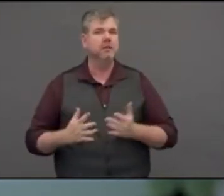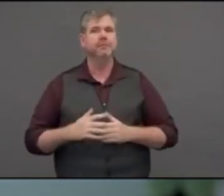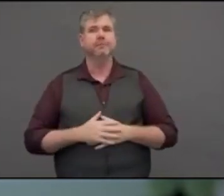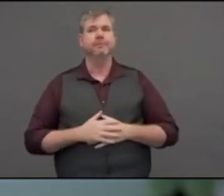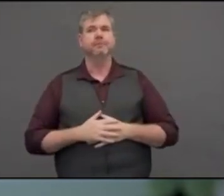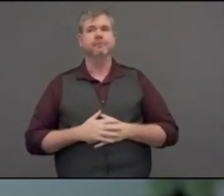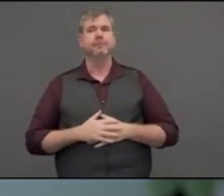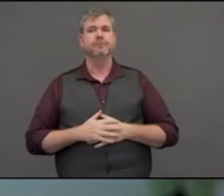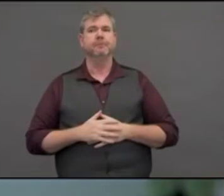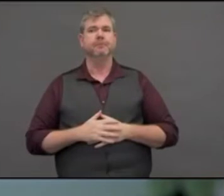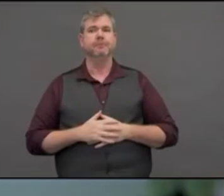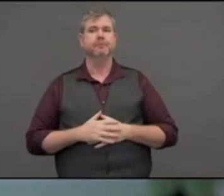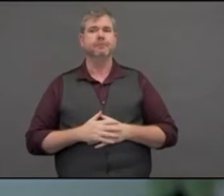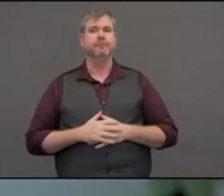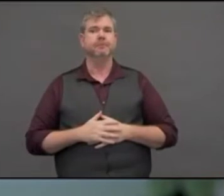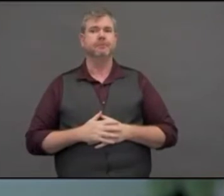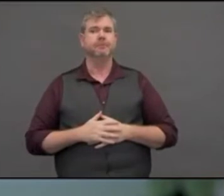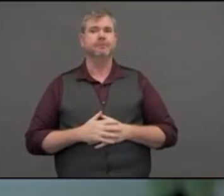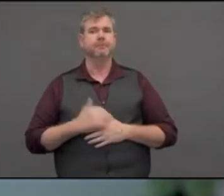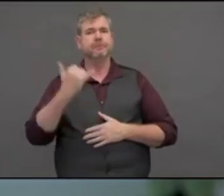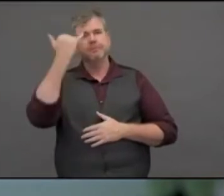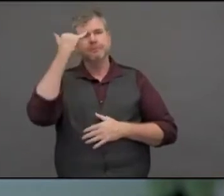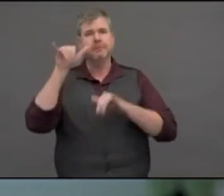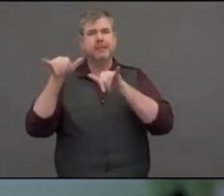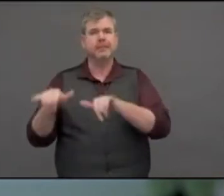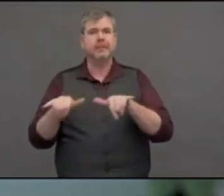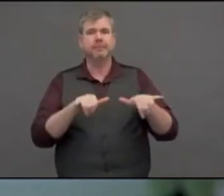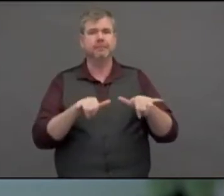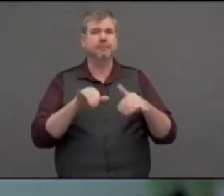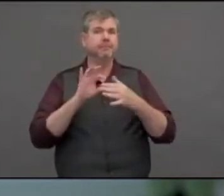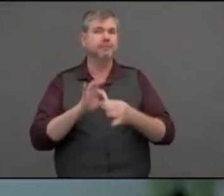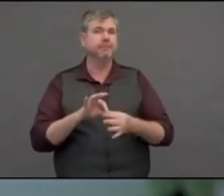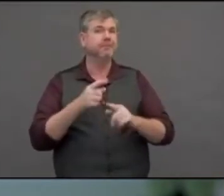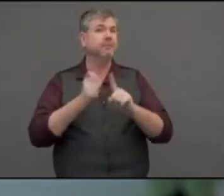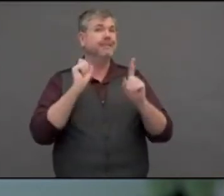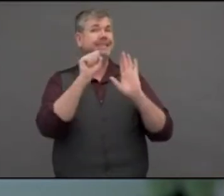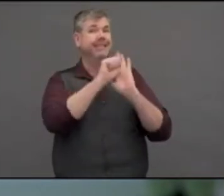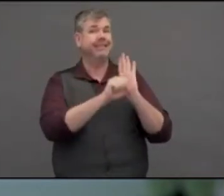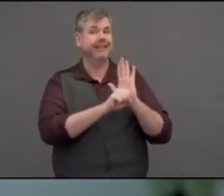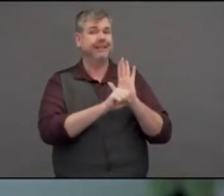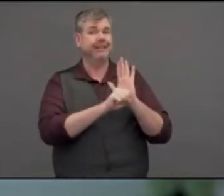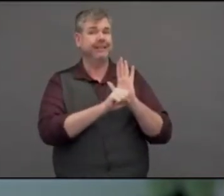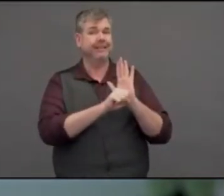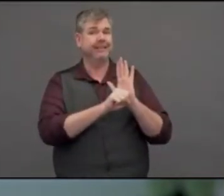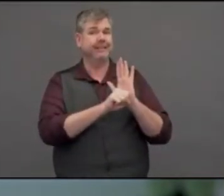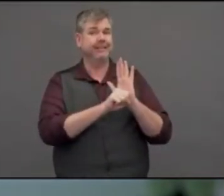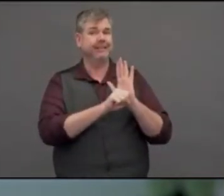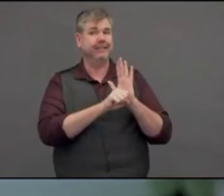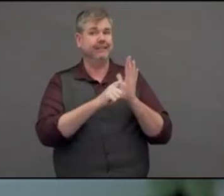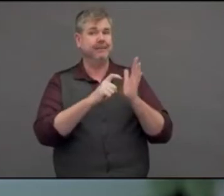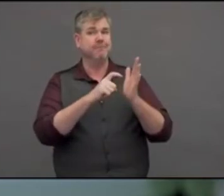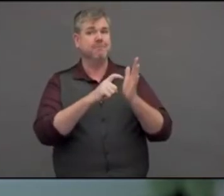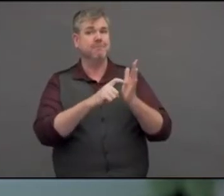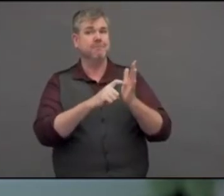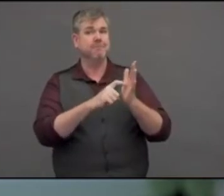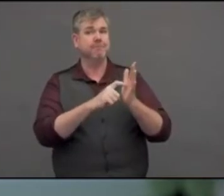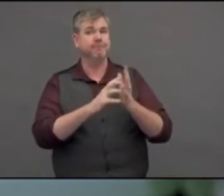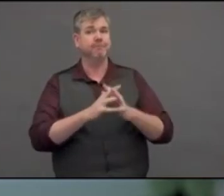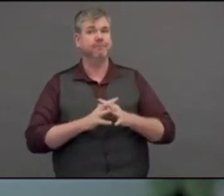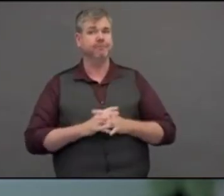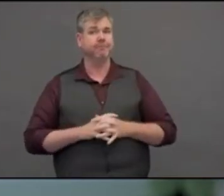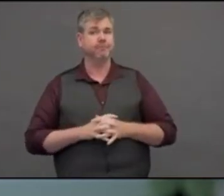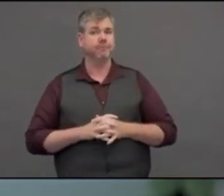the exact same definition from the state for the mandate the state is placing on insurers